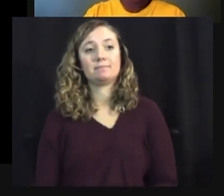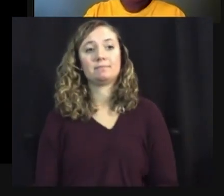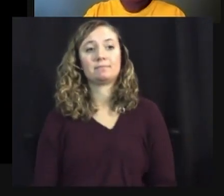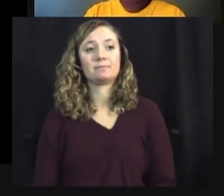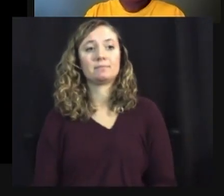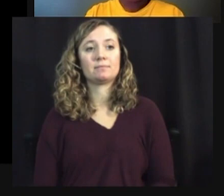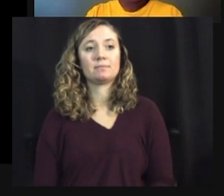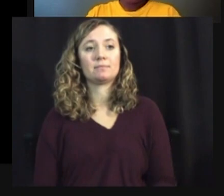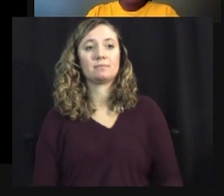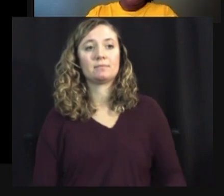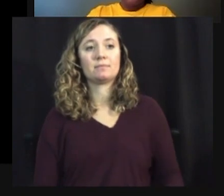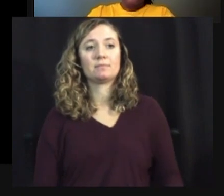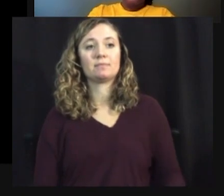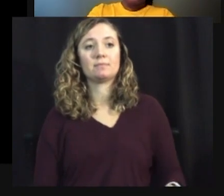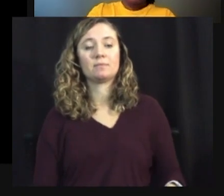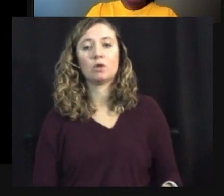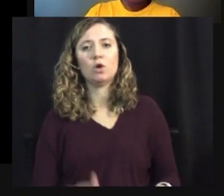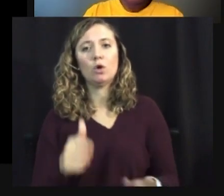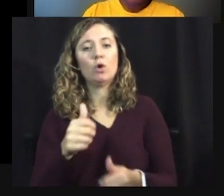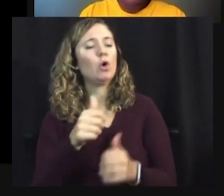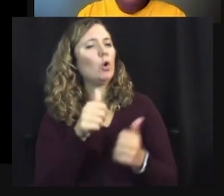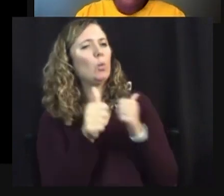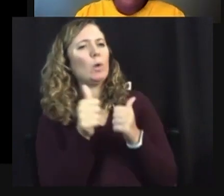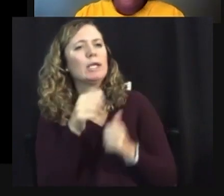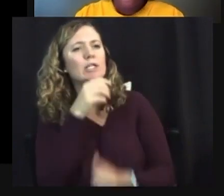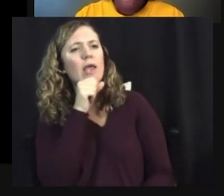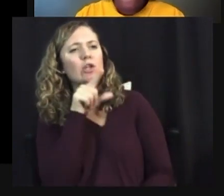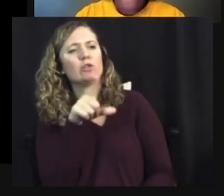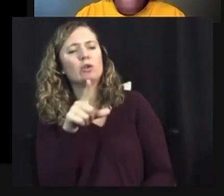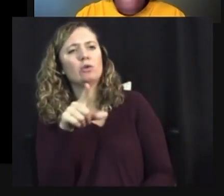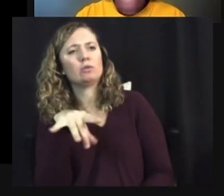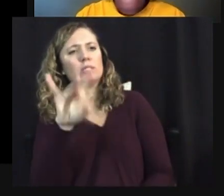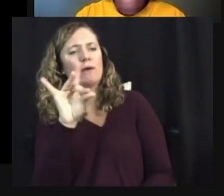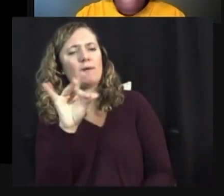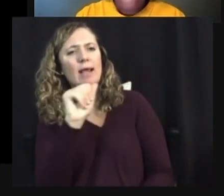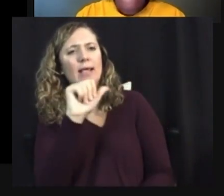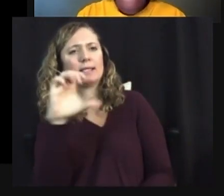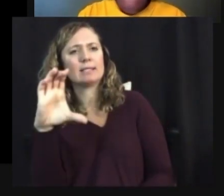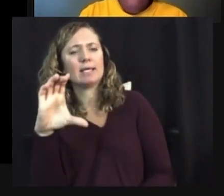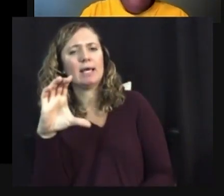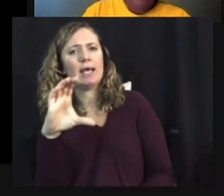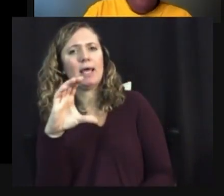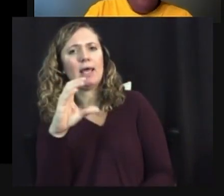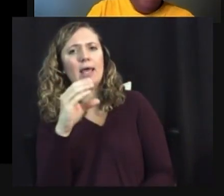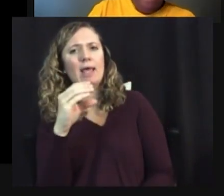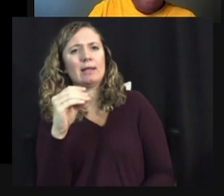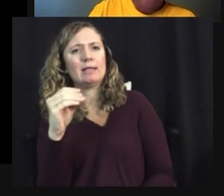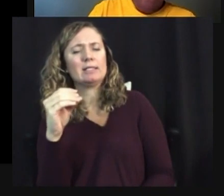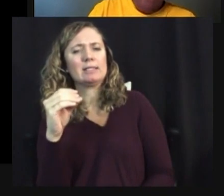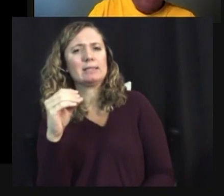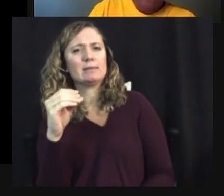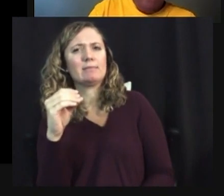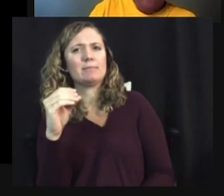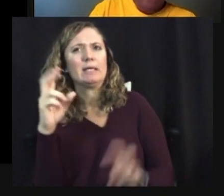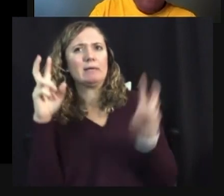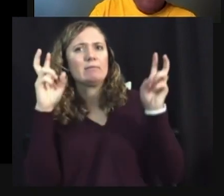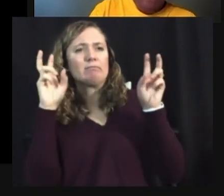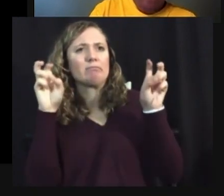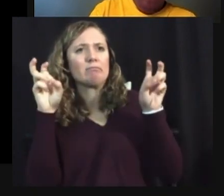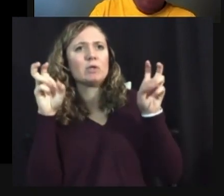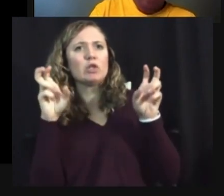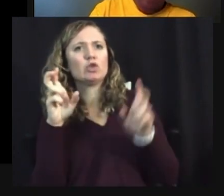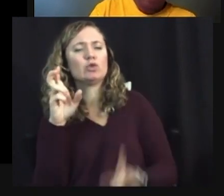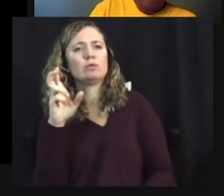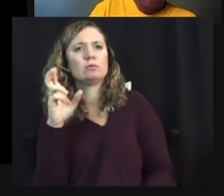At what age did you discover AAC? And is there such a thing as too late to use an AAC